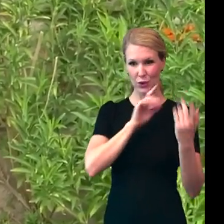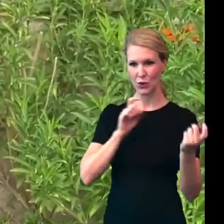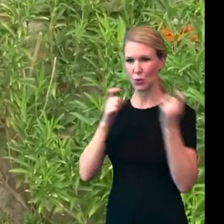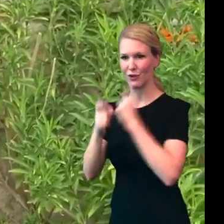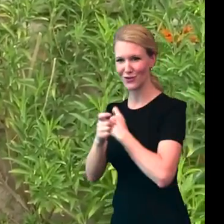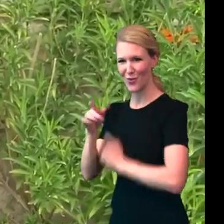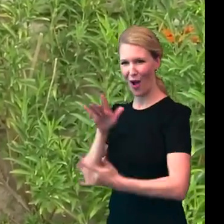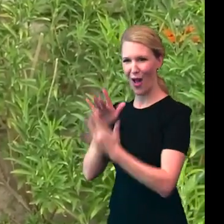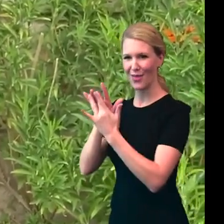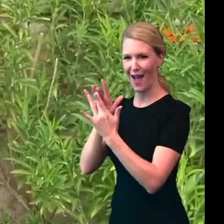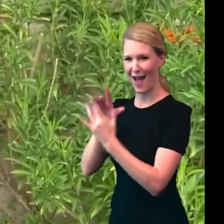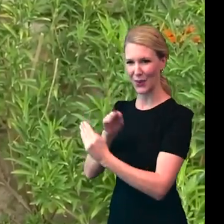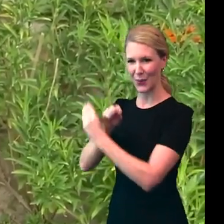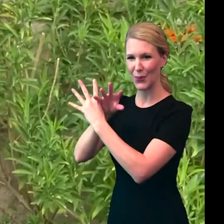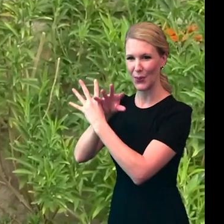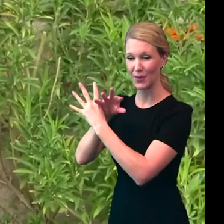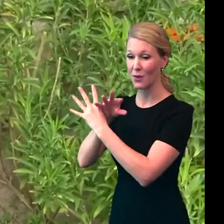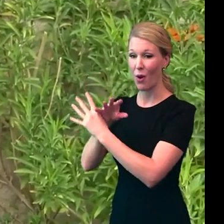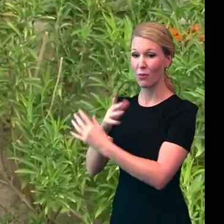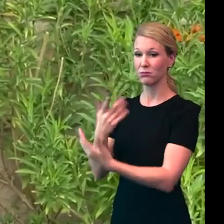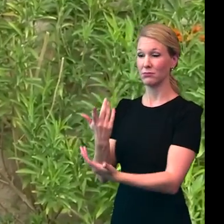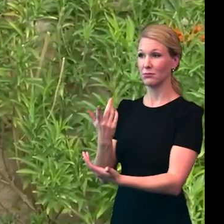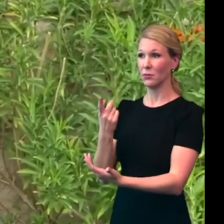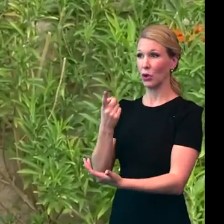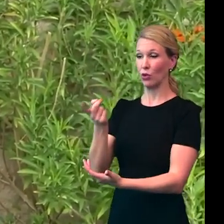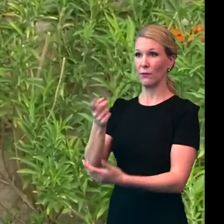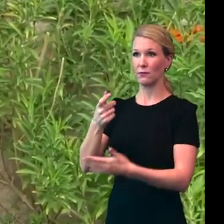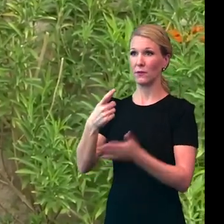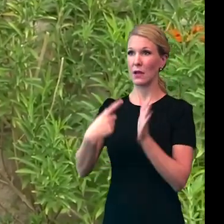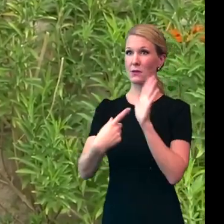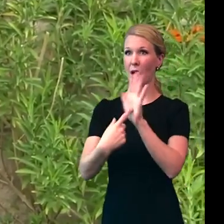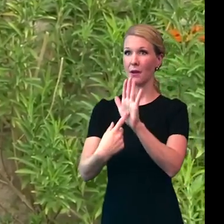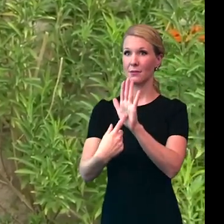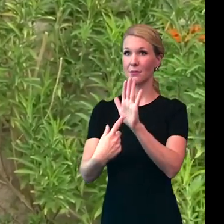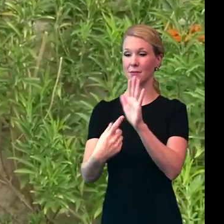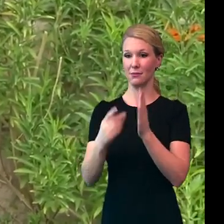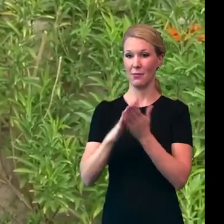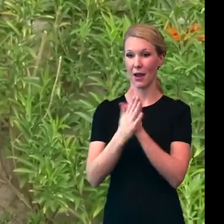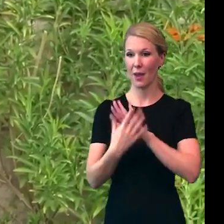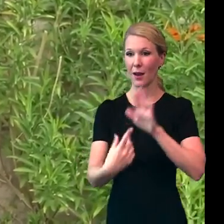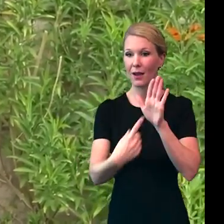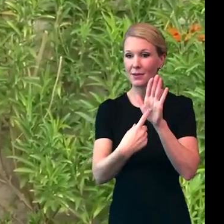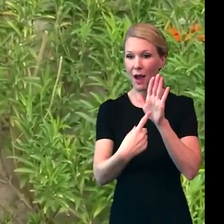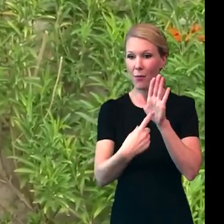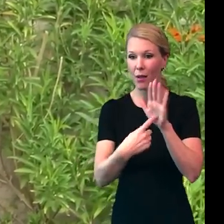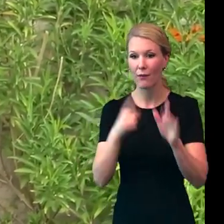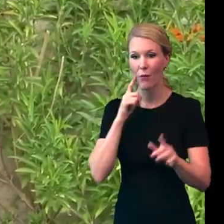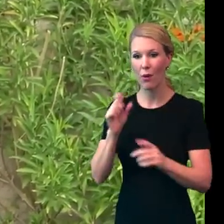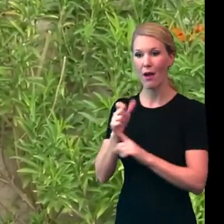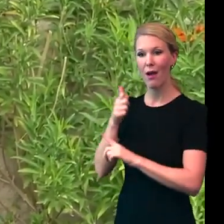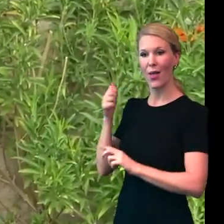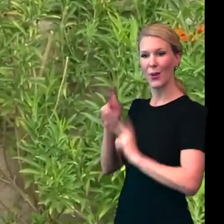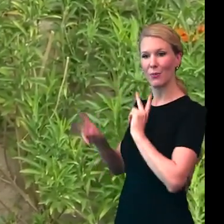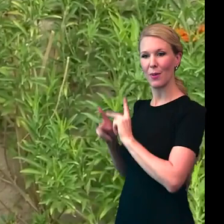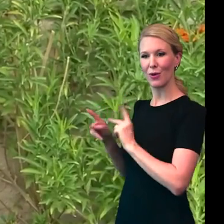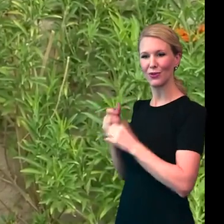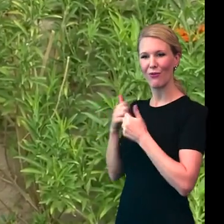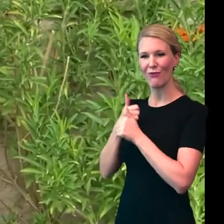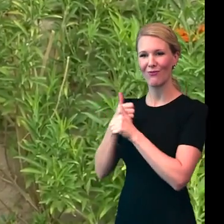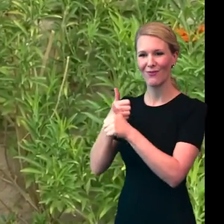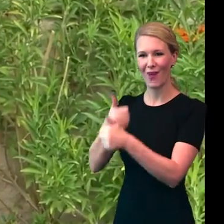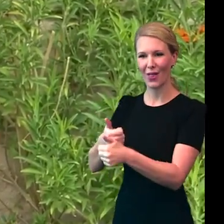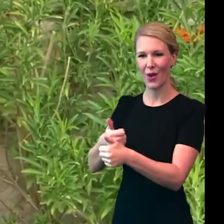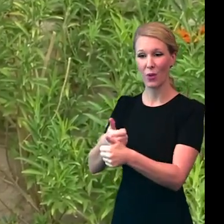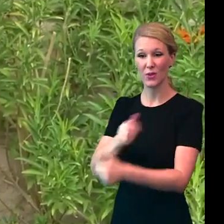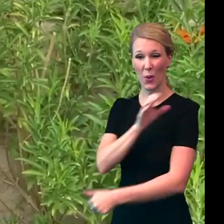have really set the stage for future classes and for underclassmen to follow your footsteps. Your clinics and rotations